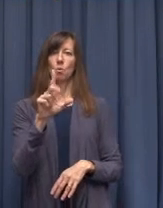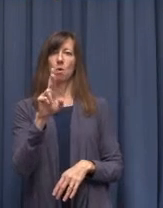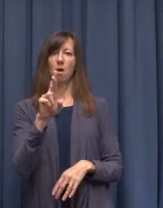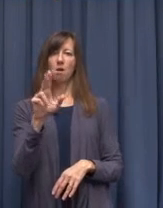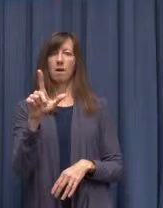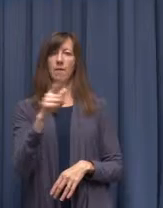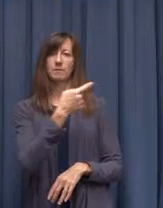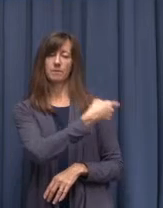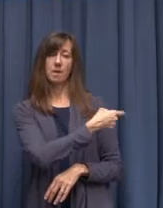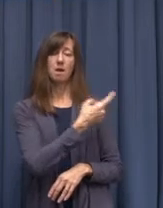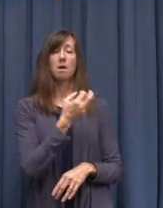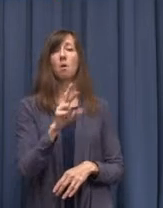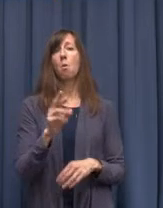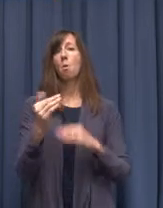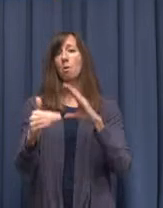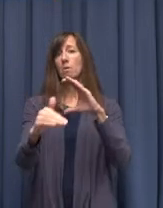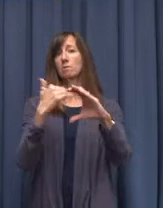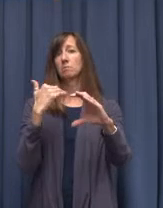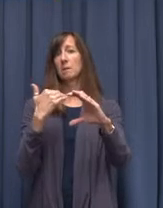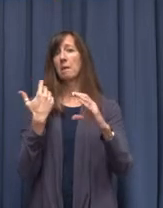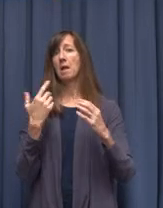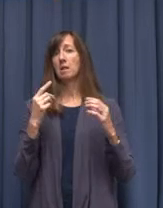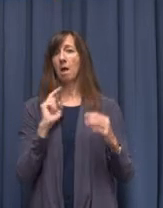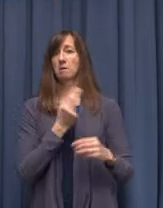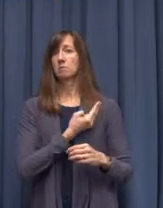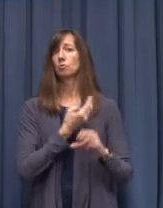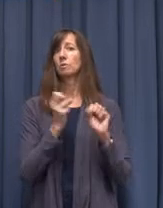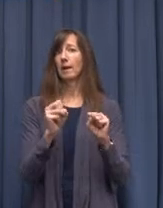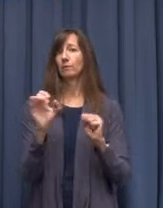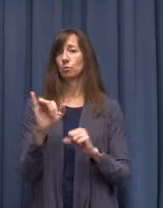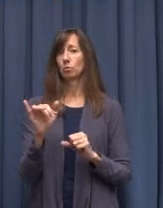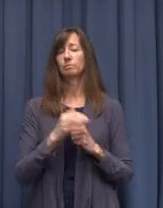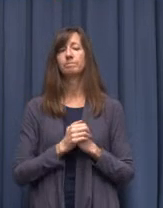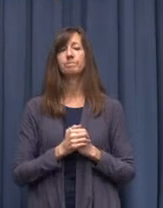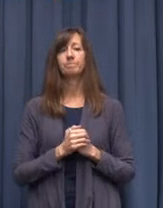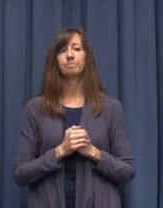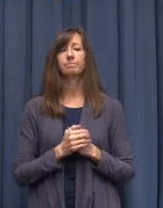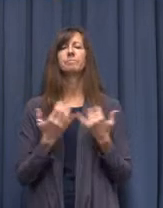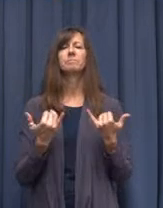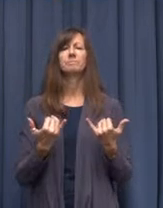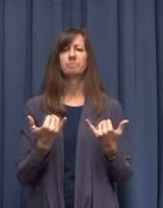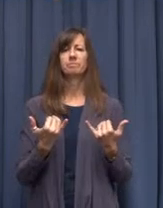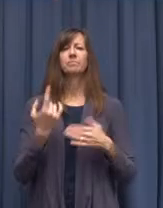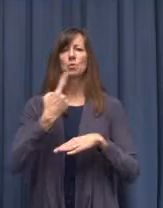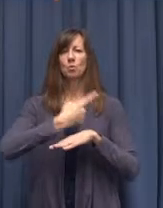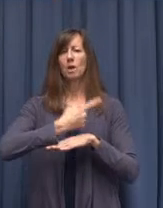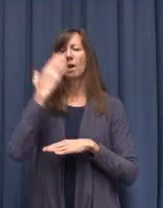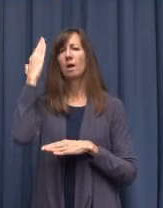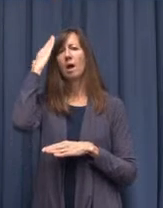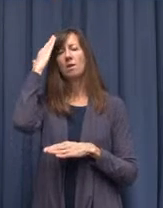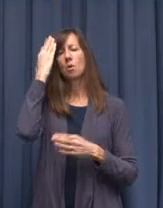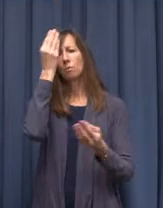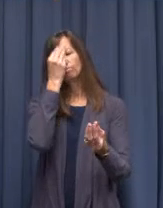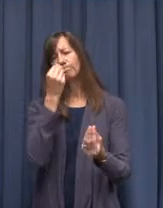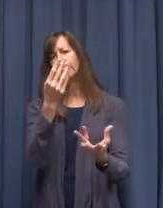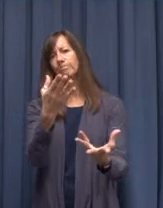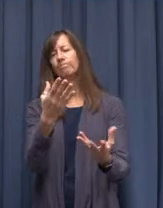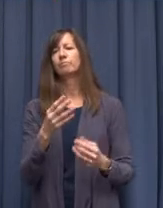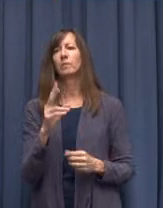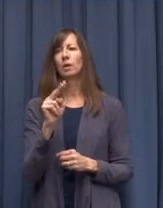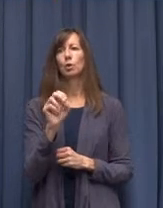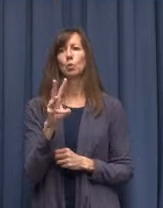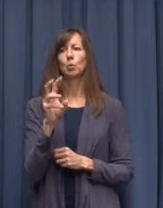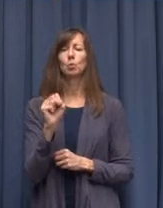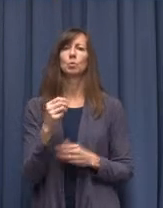So I know this is sobering news, and it's coming at a time when we've